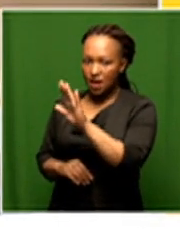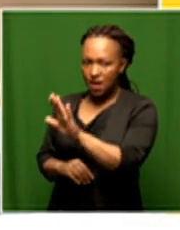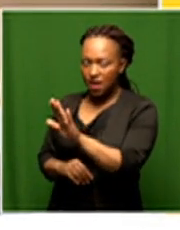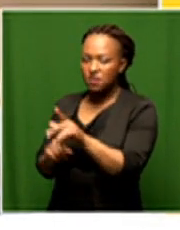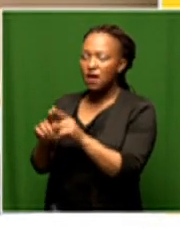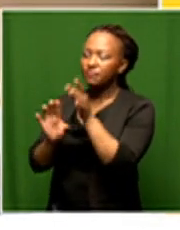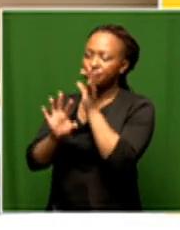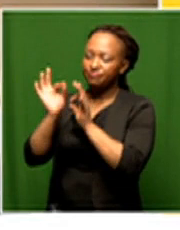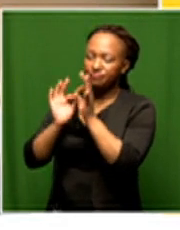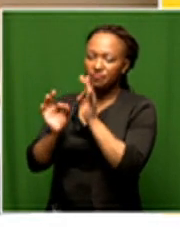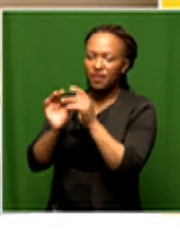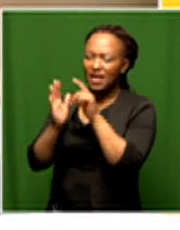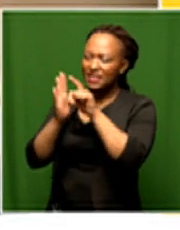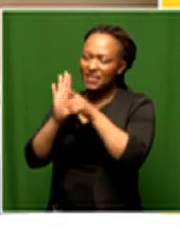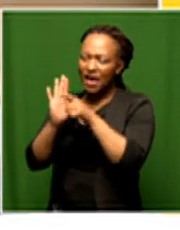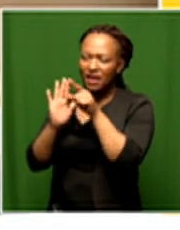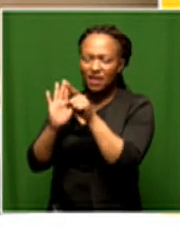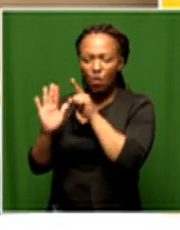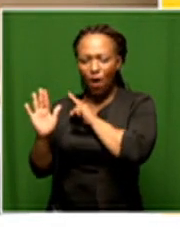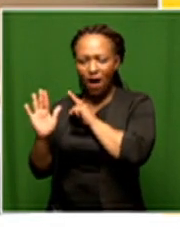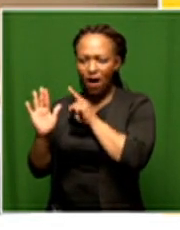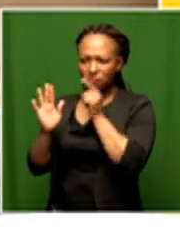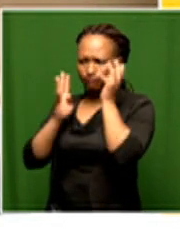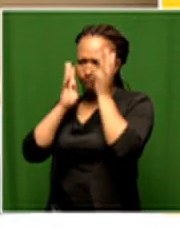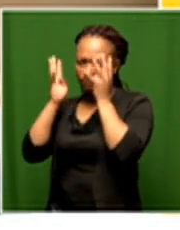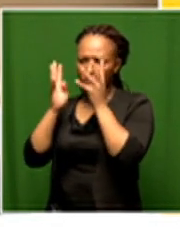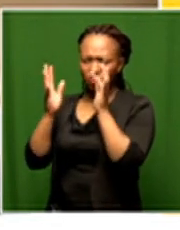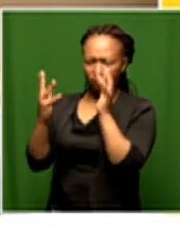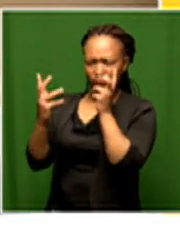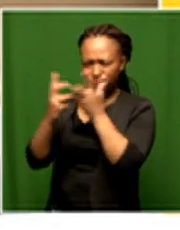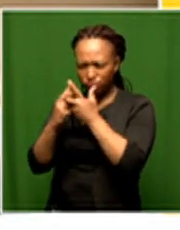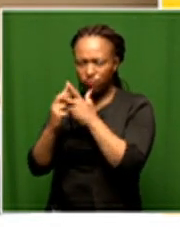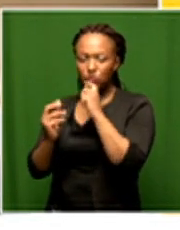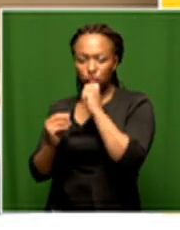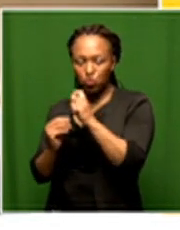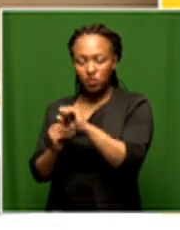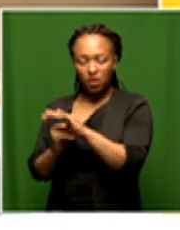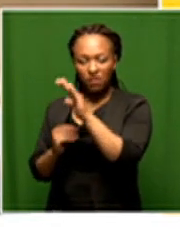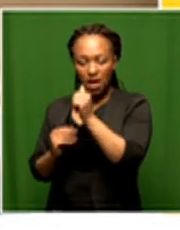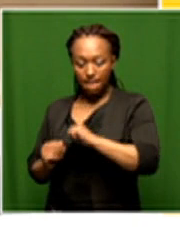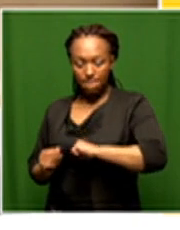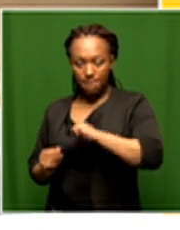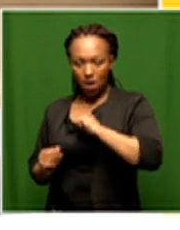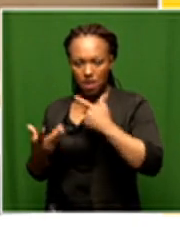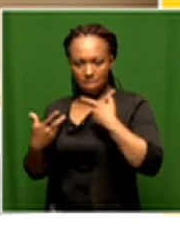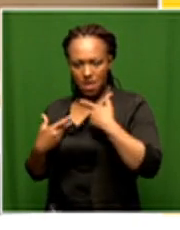what inspired it. Do you get the sense that it really captured the true essence of what it really means to be proudly